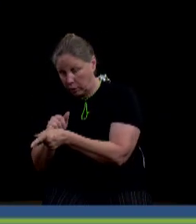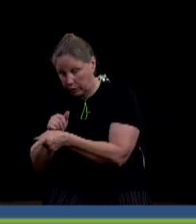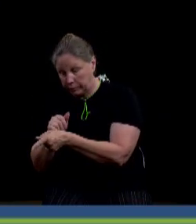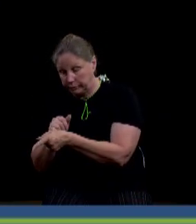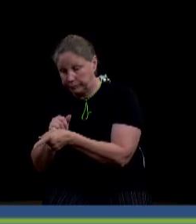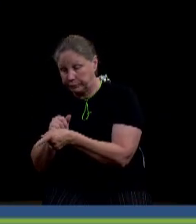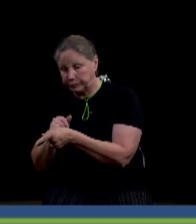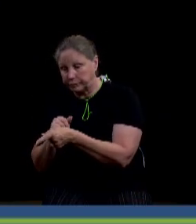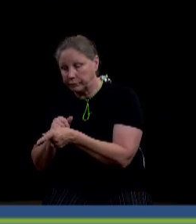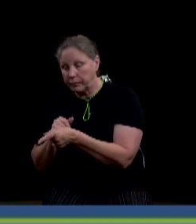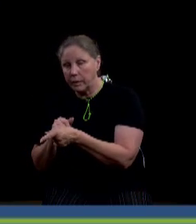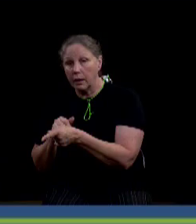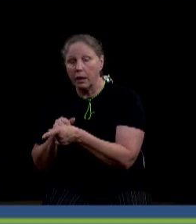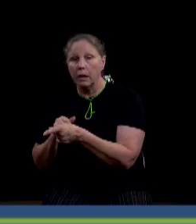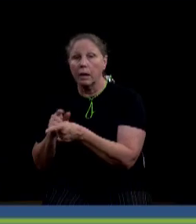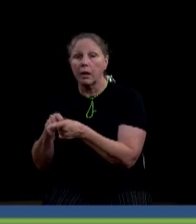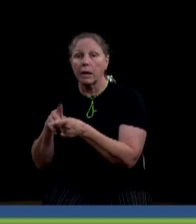rate